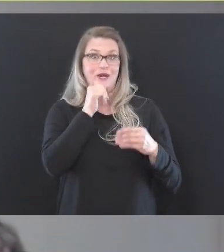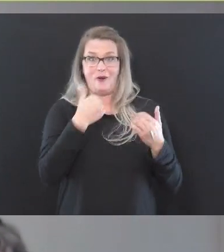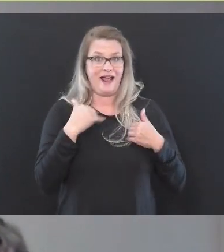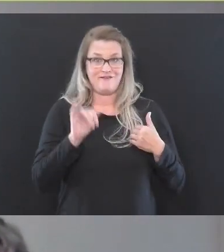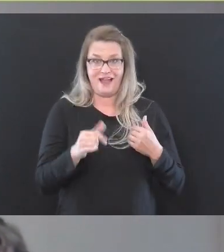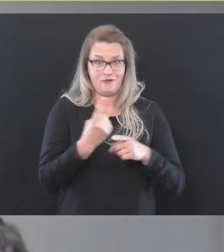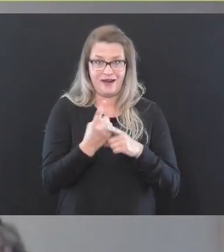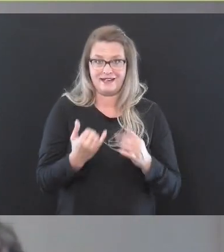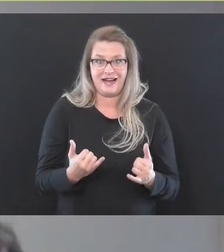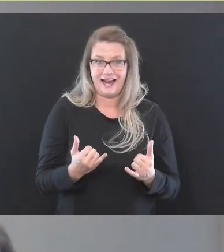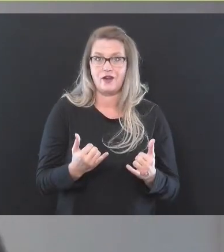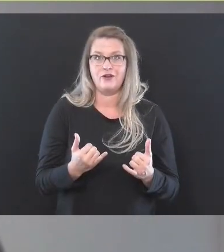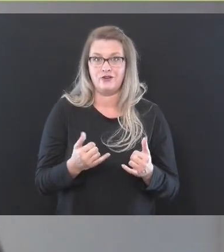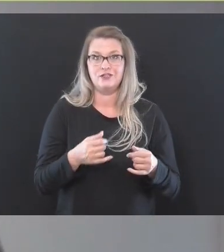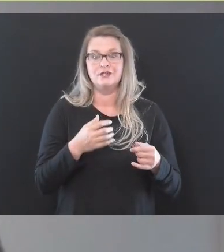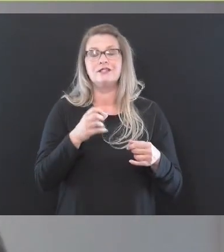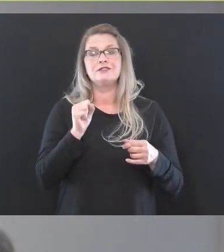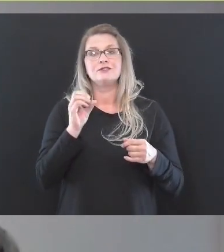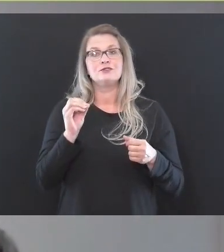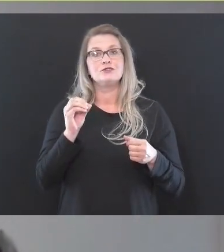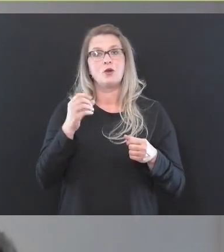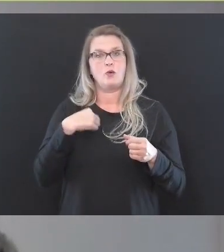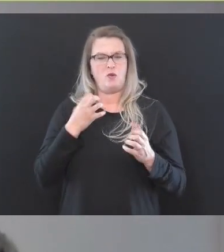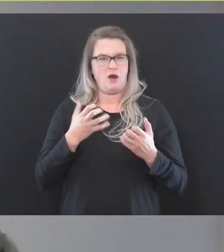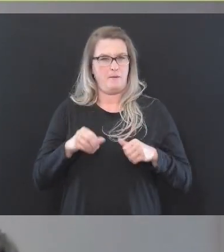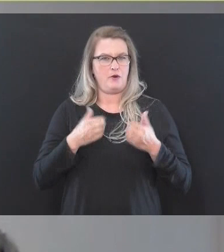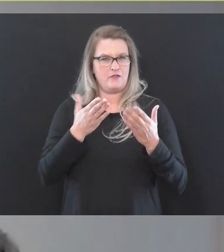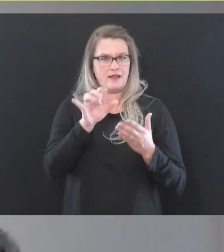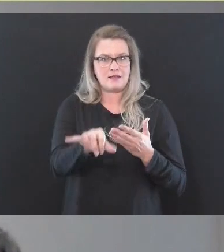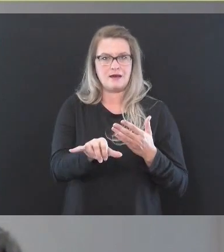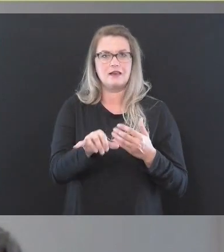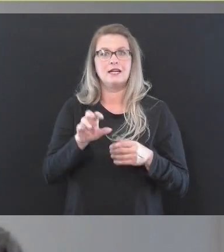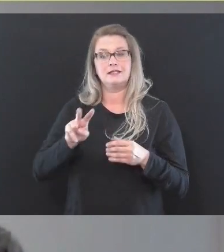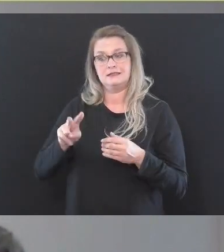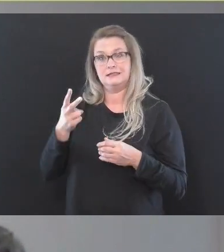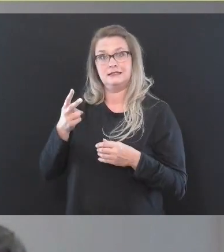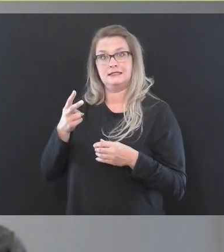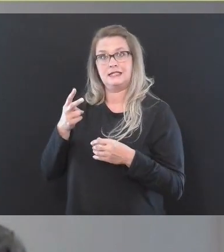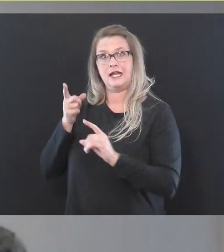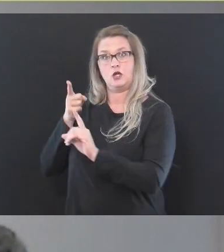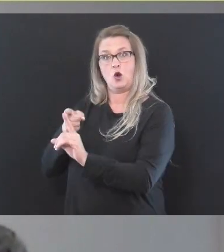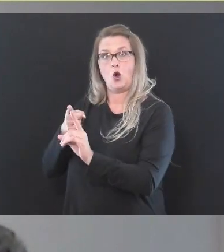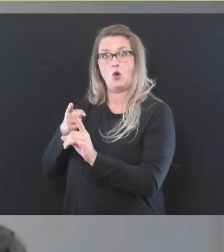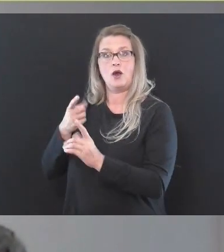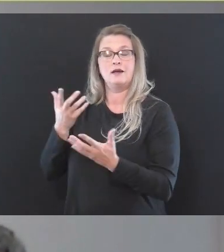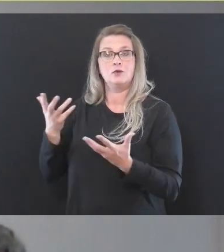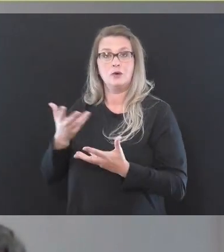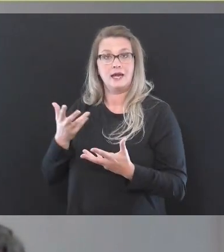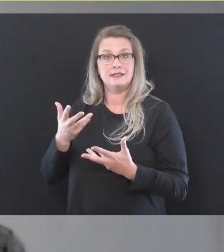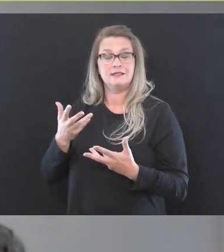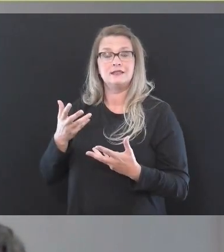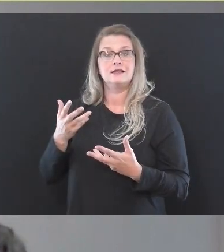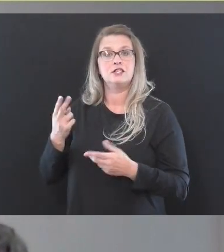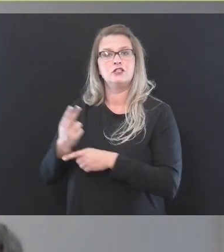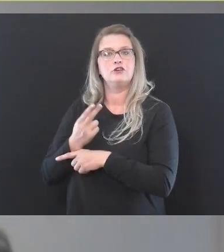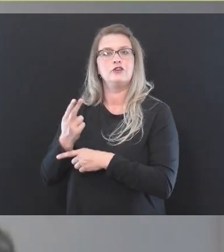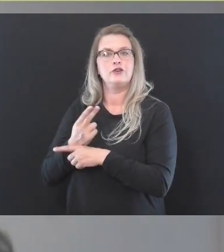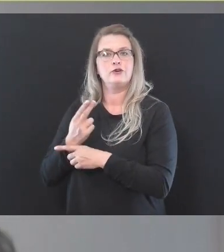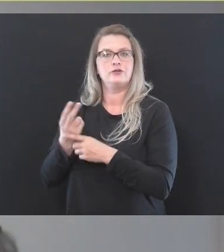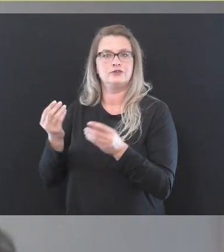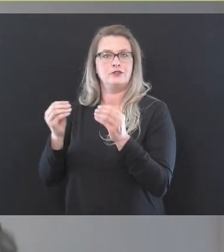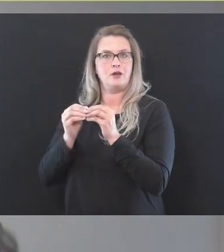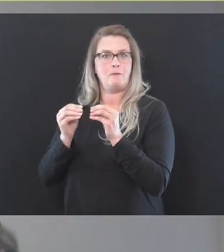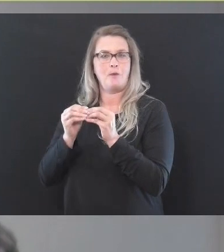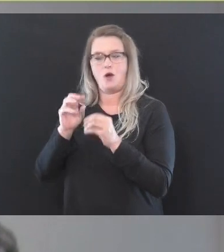make sure we place some equipment there that can provide that. And then the second objective with that would be to use more on a